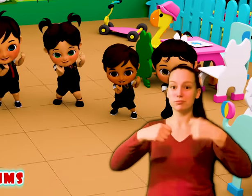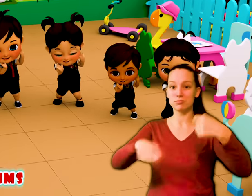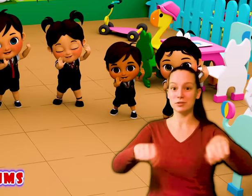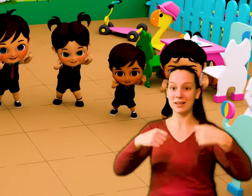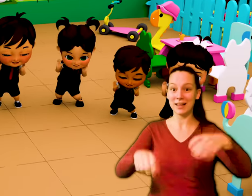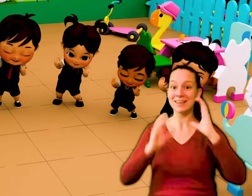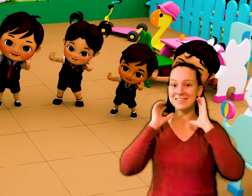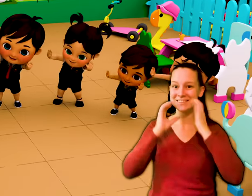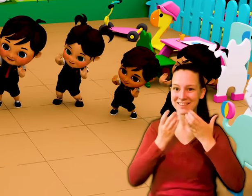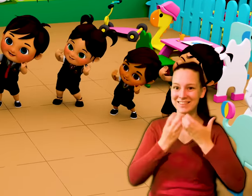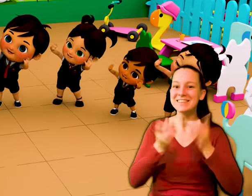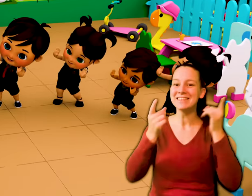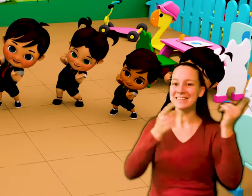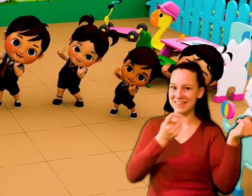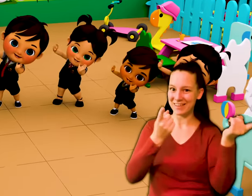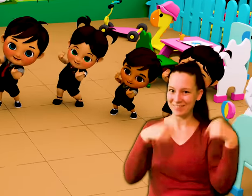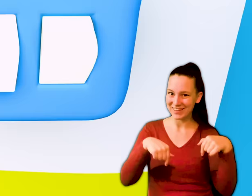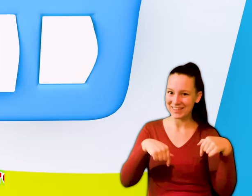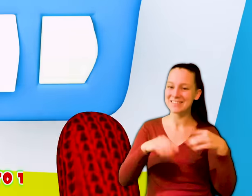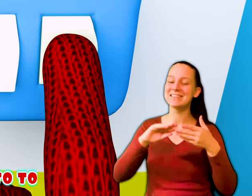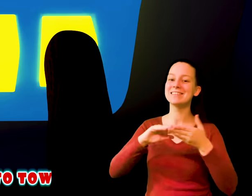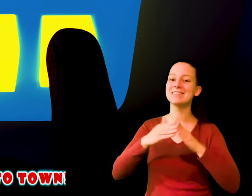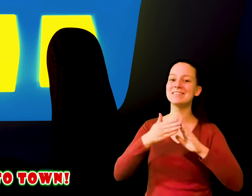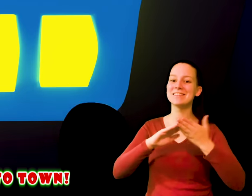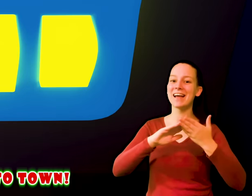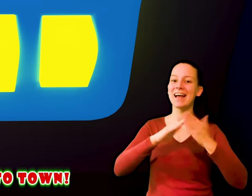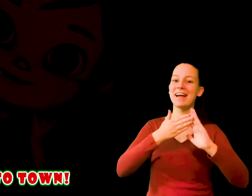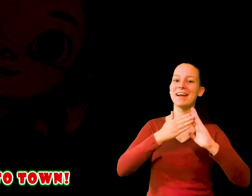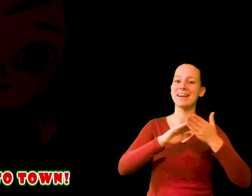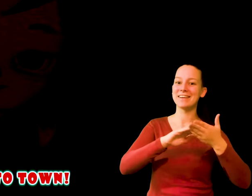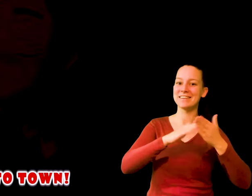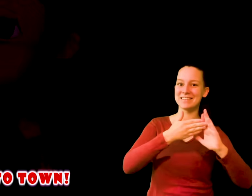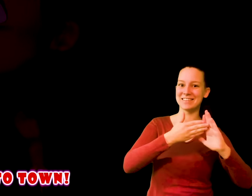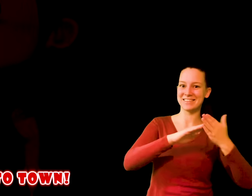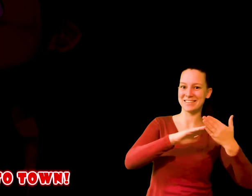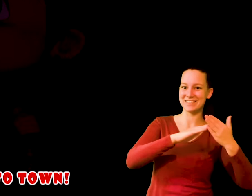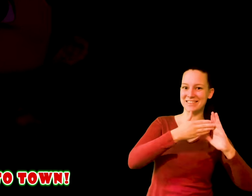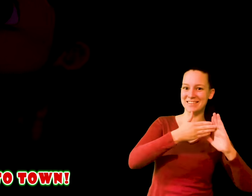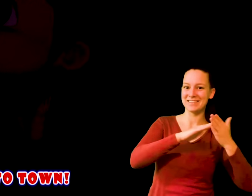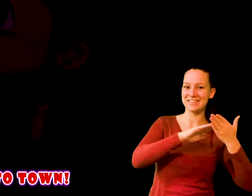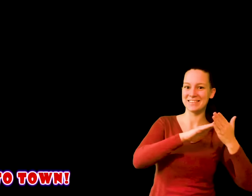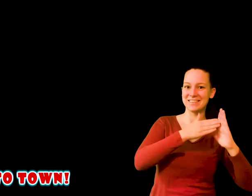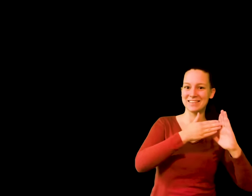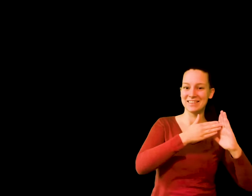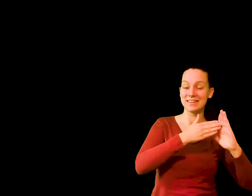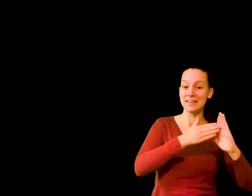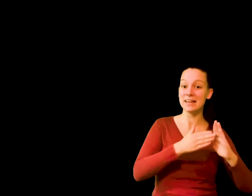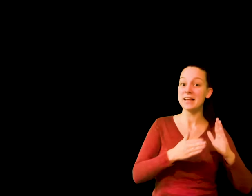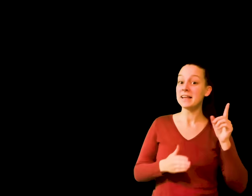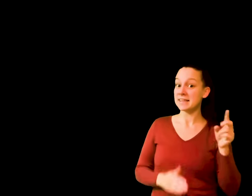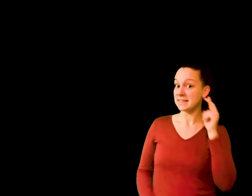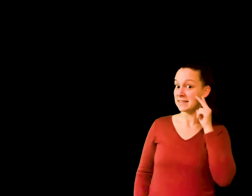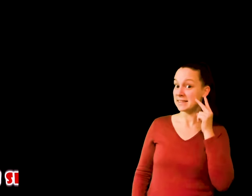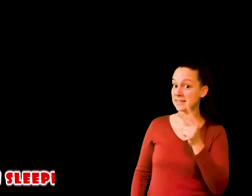Tum Tums, Santa Claus is coming to town.